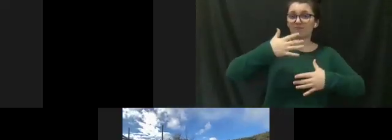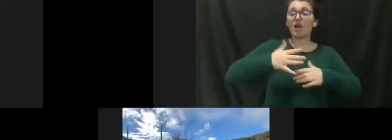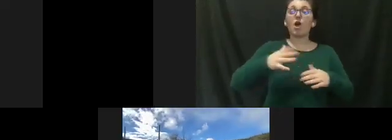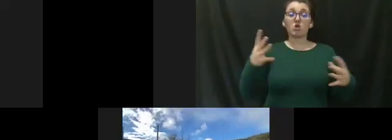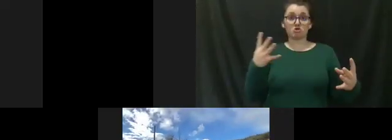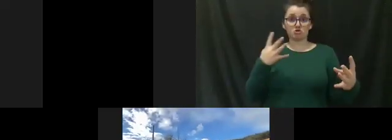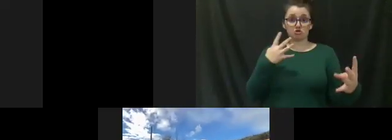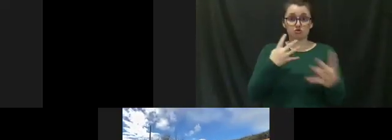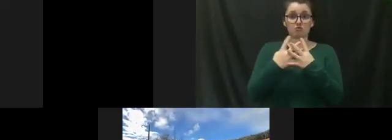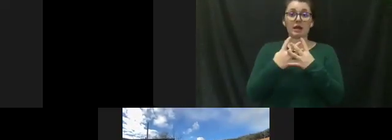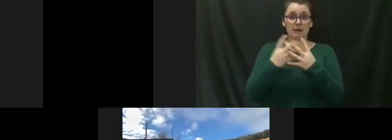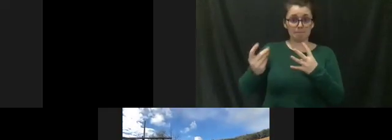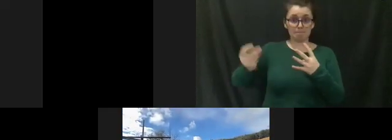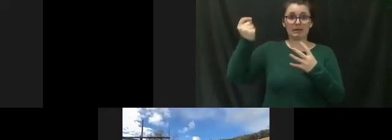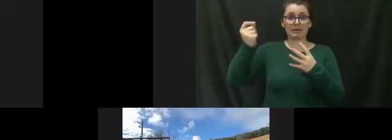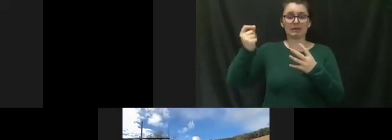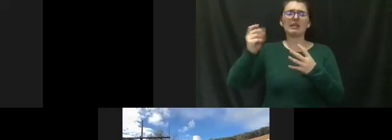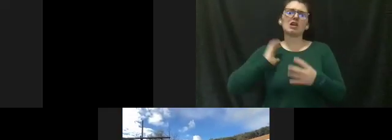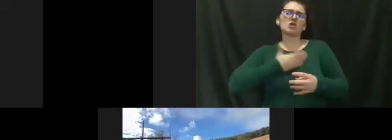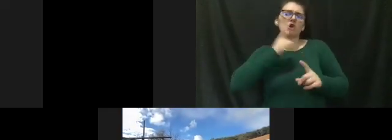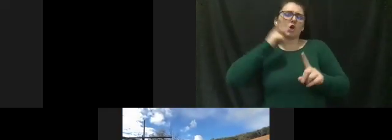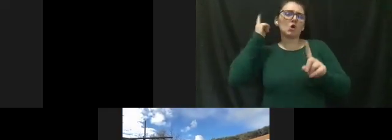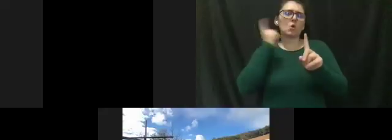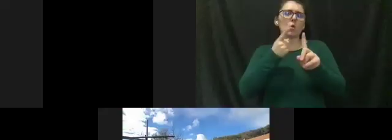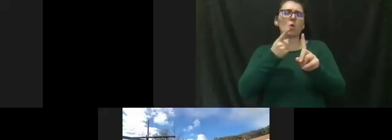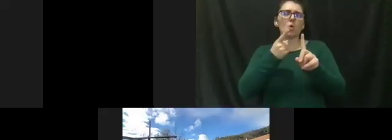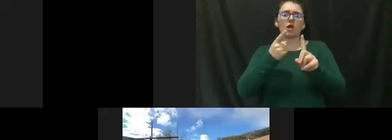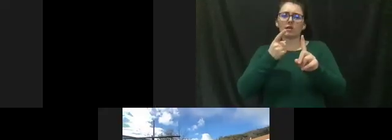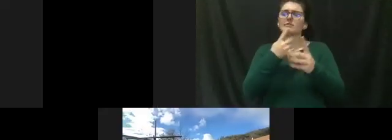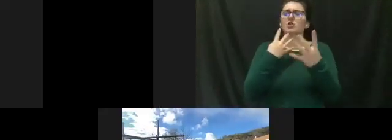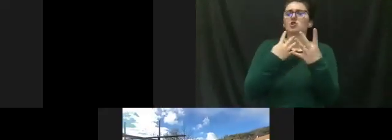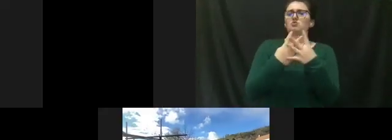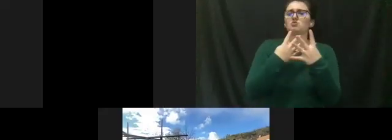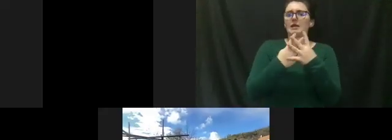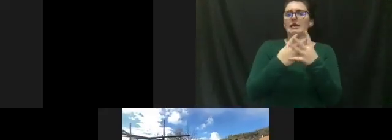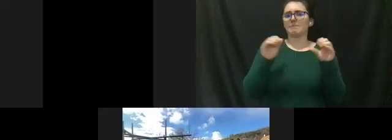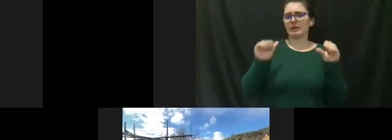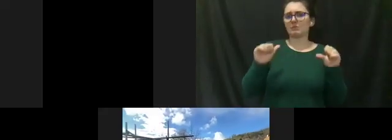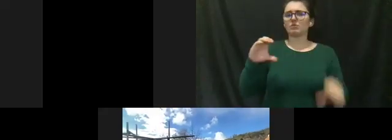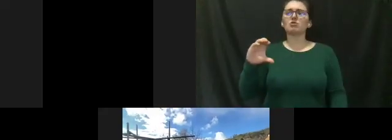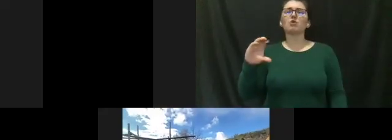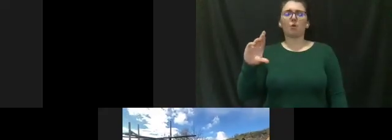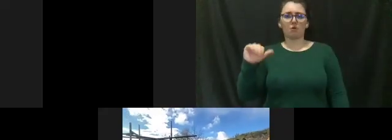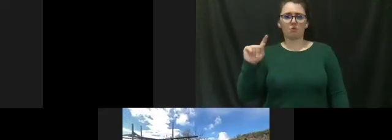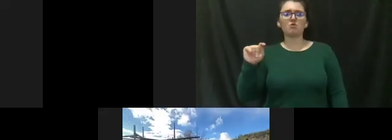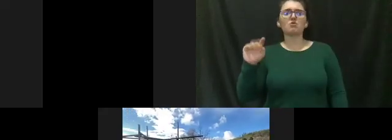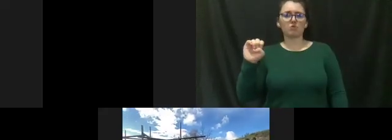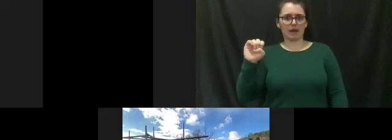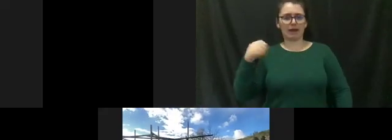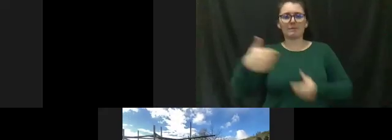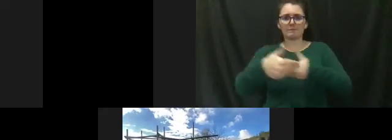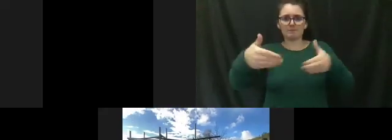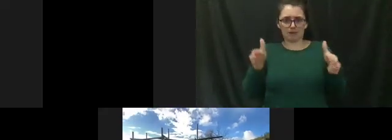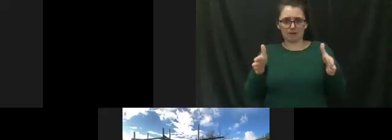So we can just open the door, ask them to crate, they'll walk right in, get a snack, we can close the door and then carry them to wherever they need